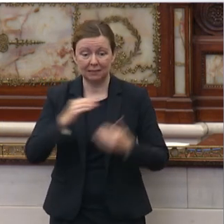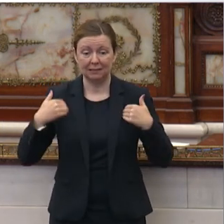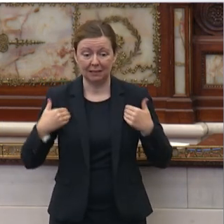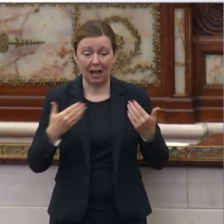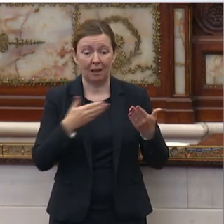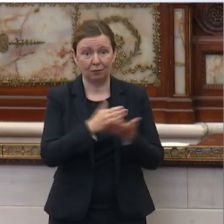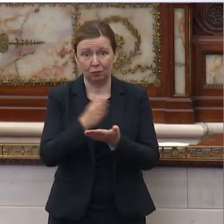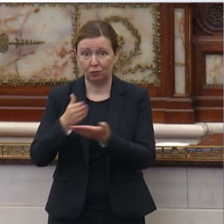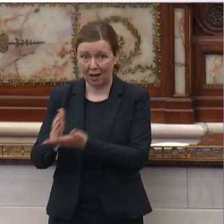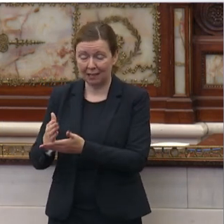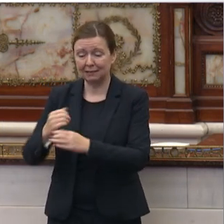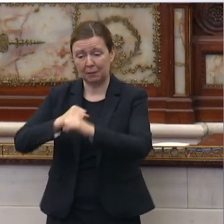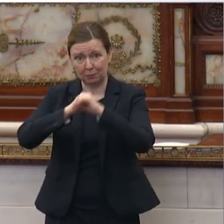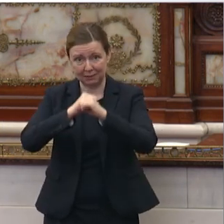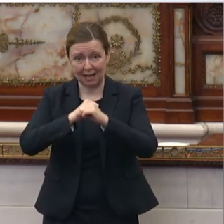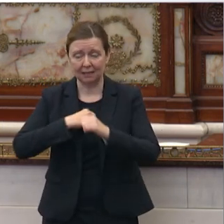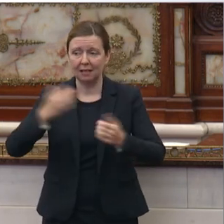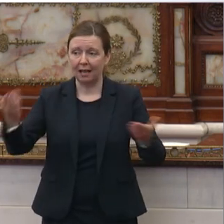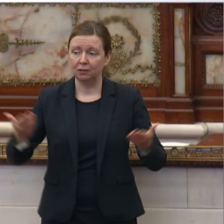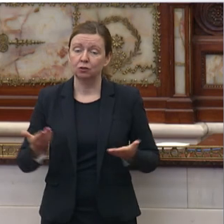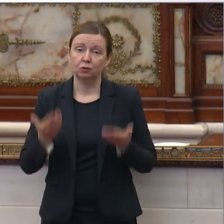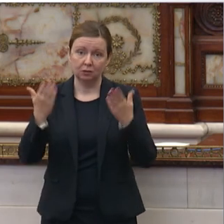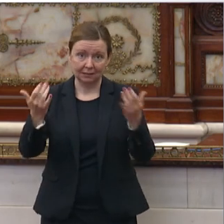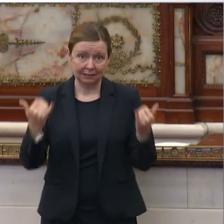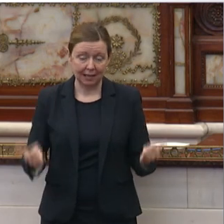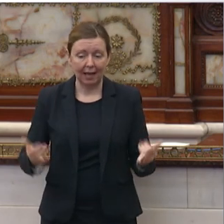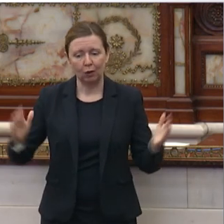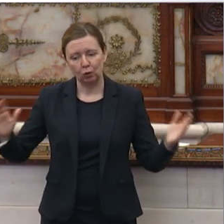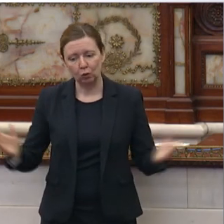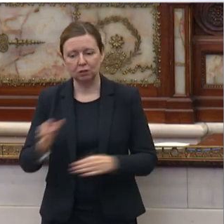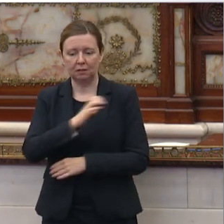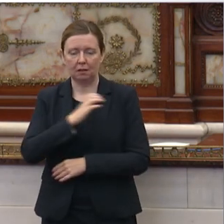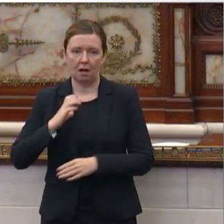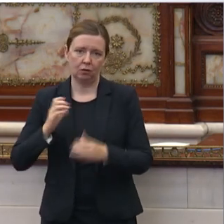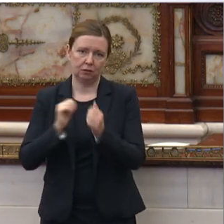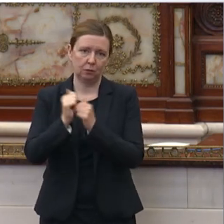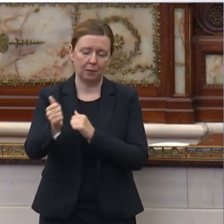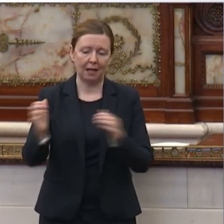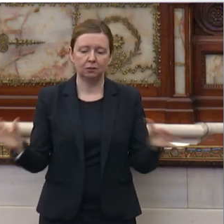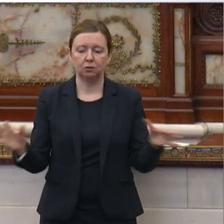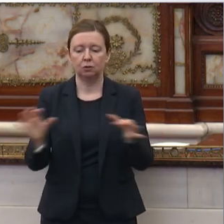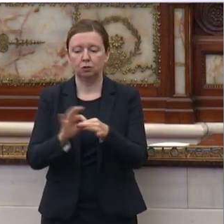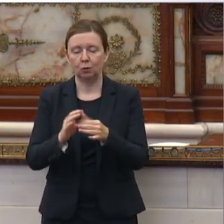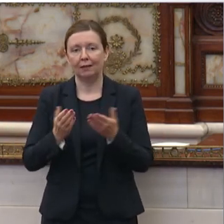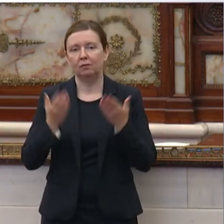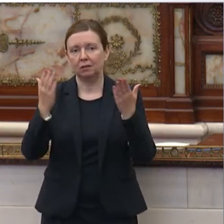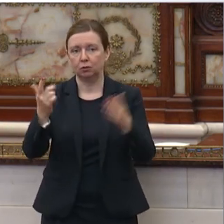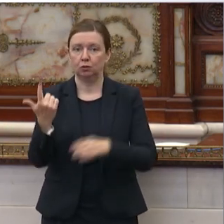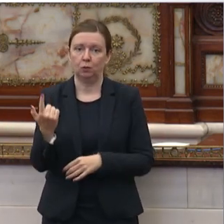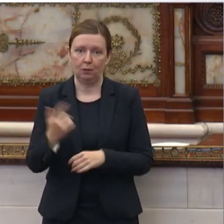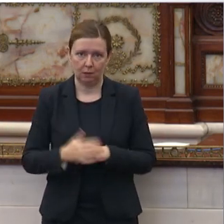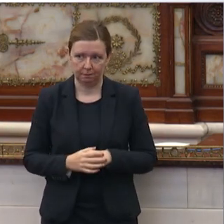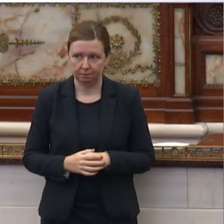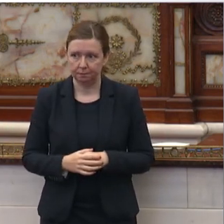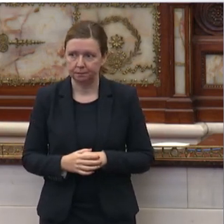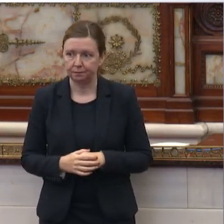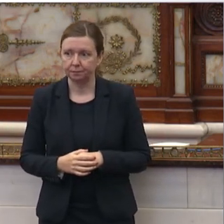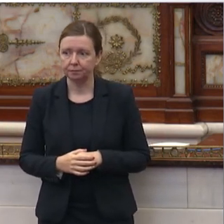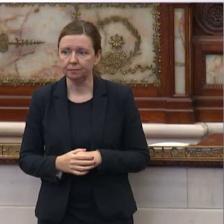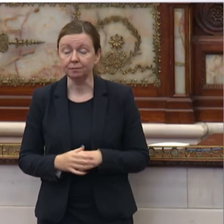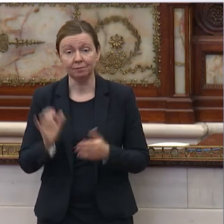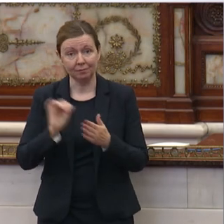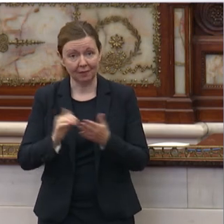protected, I introduced a resolution today urging Congress to pass Joint Resolution 21.